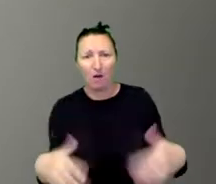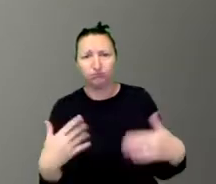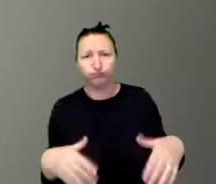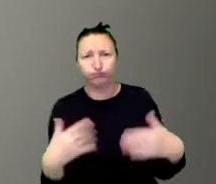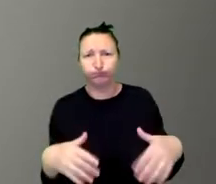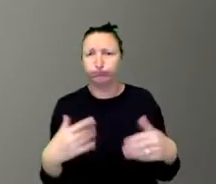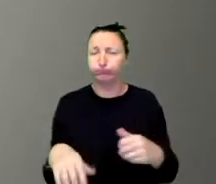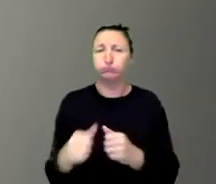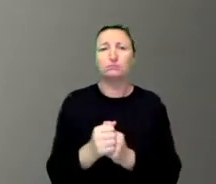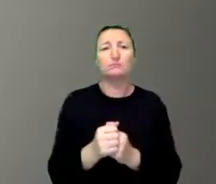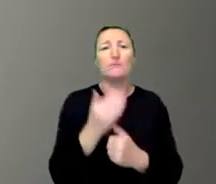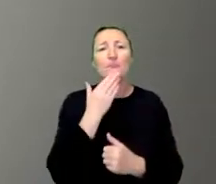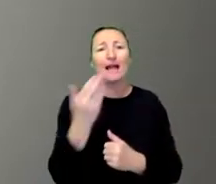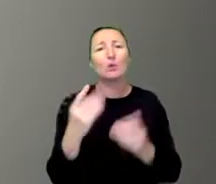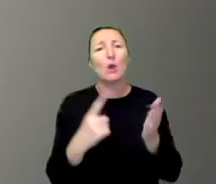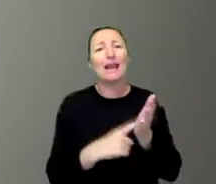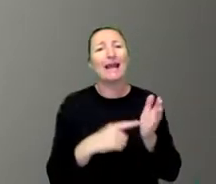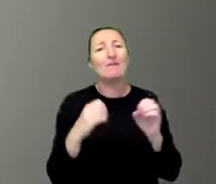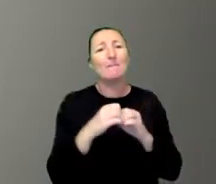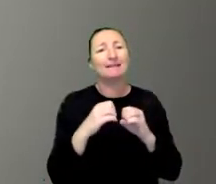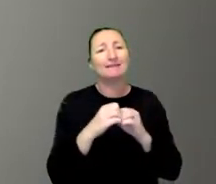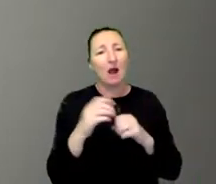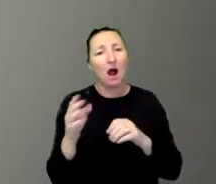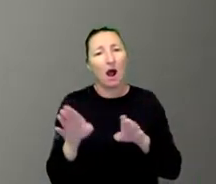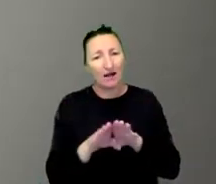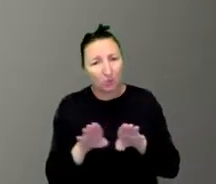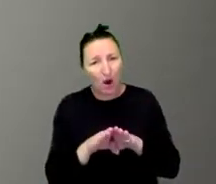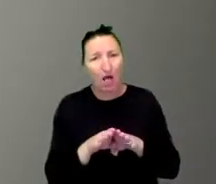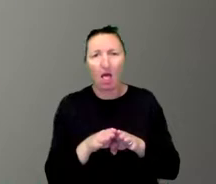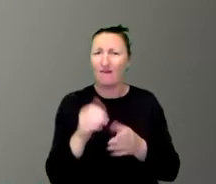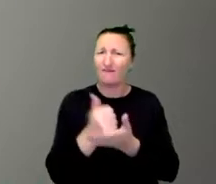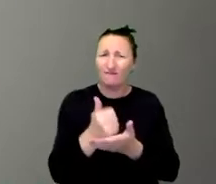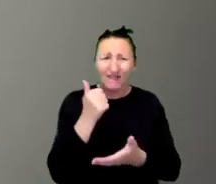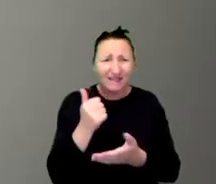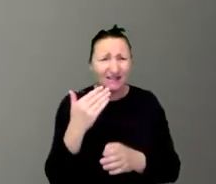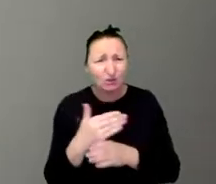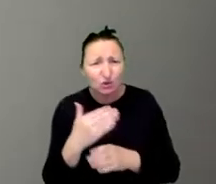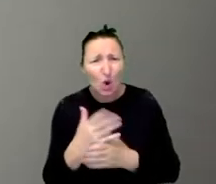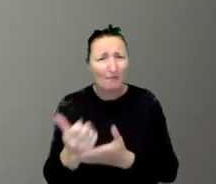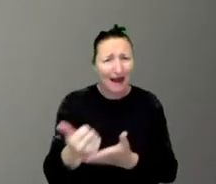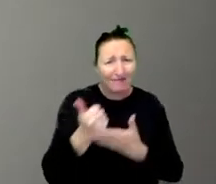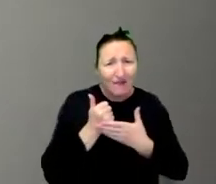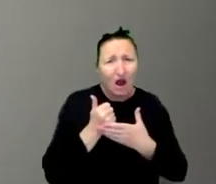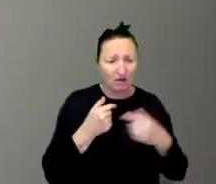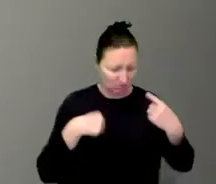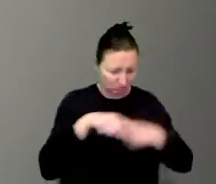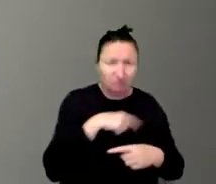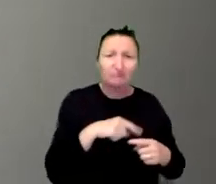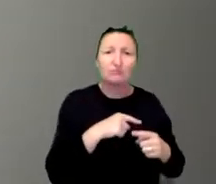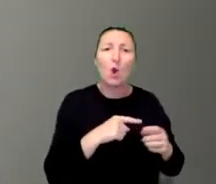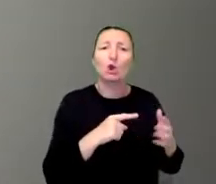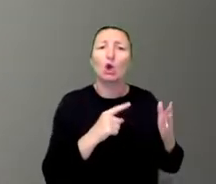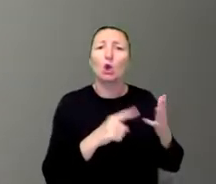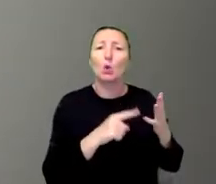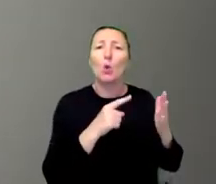Leith Bendica, who did a fantastic job advising Trust on the UI direction.